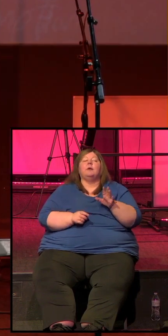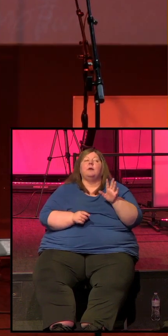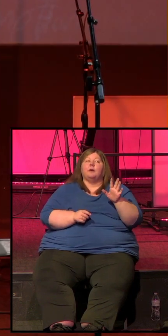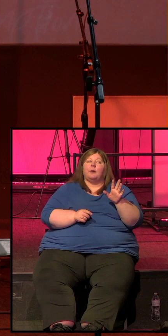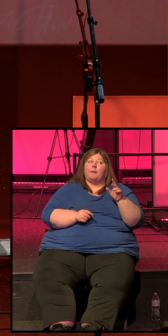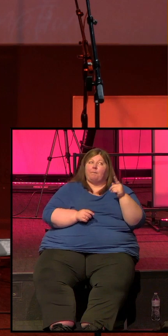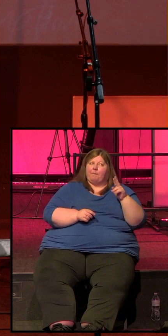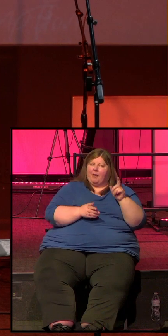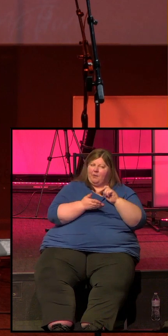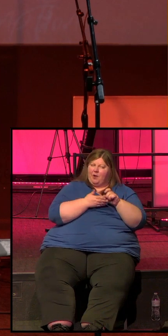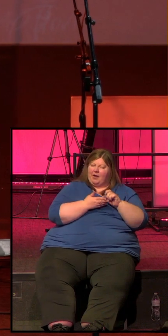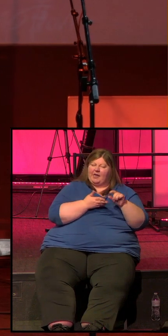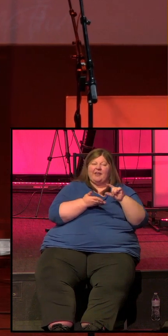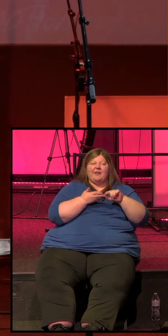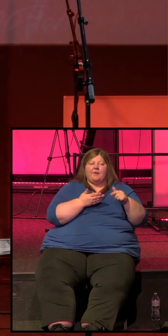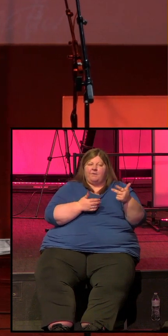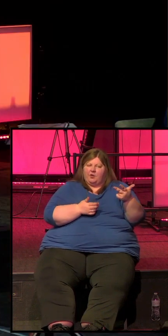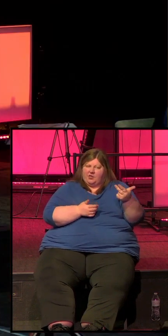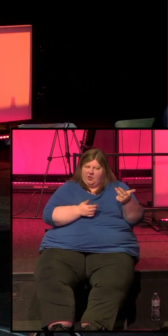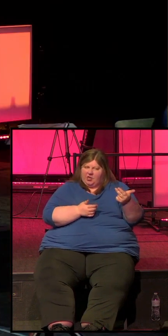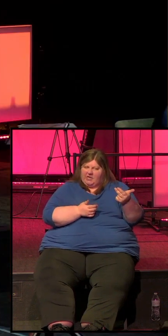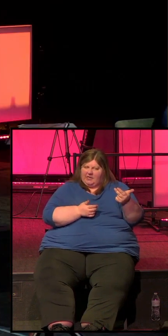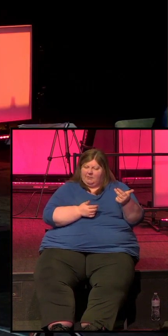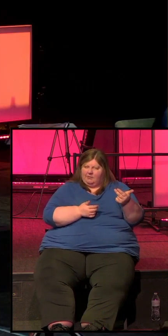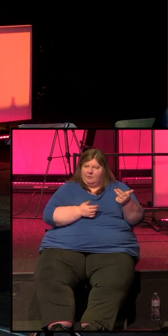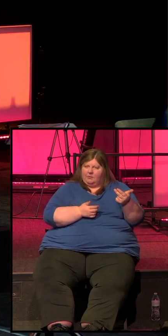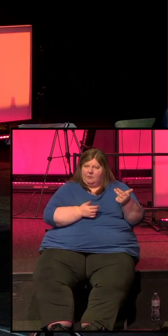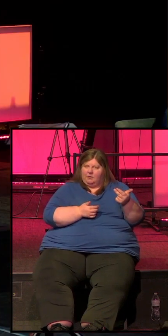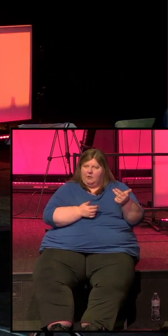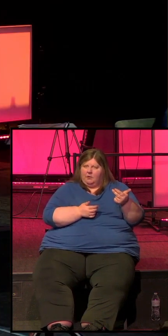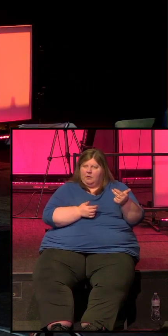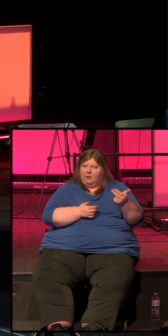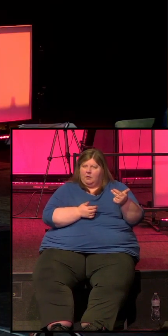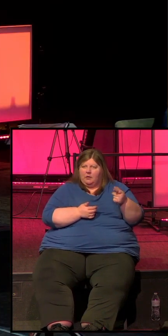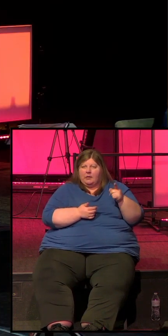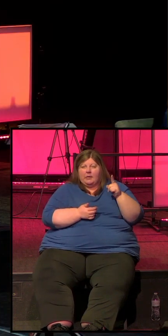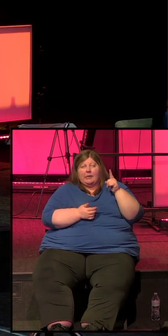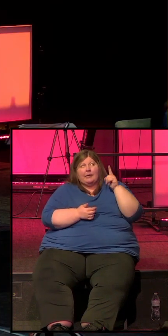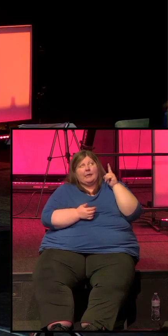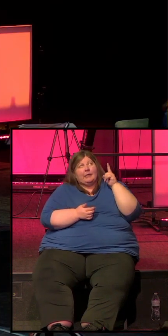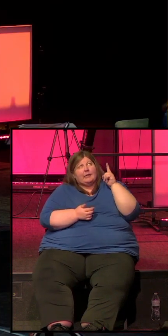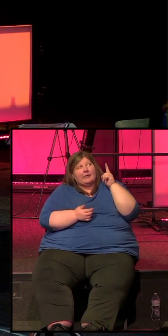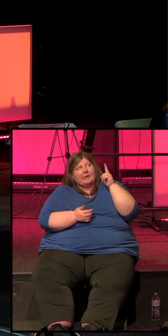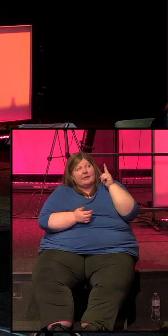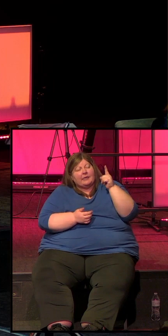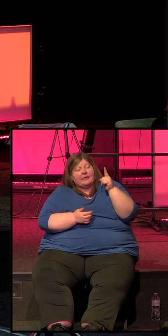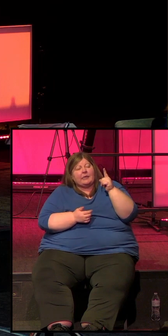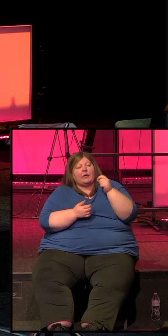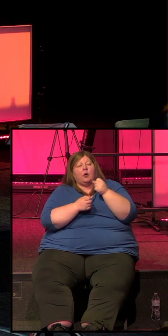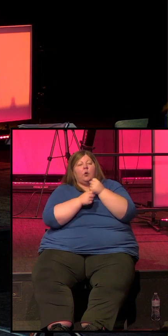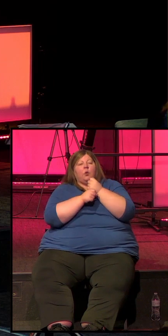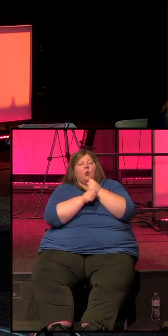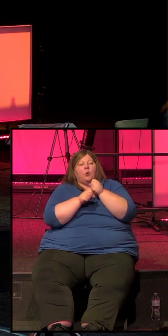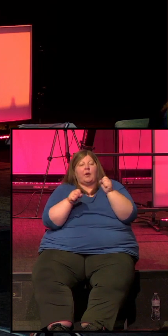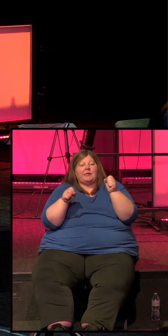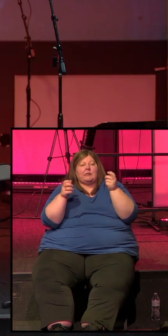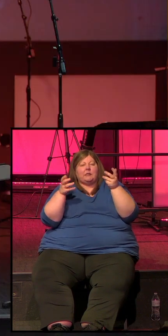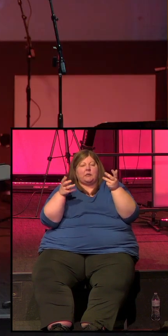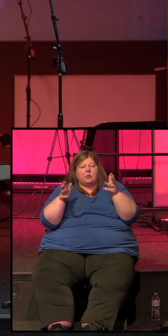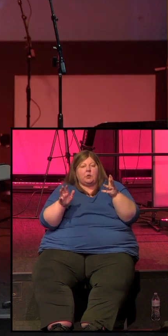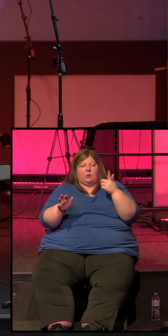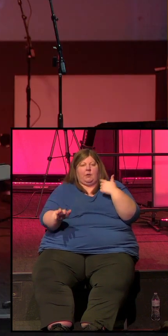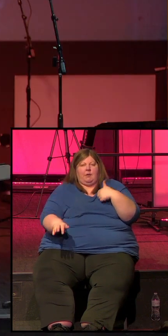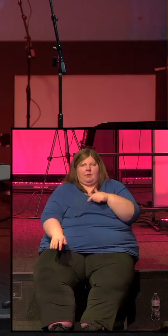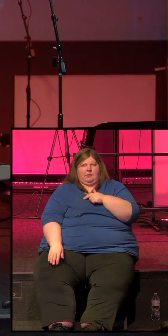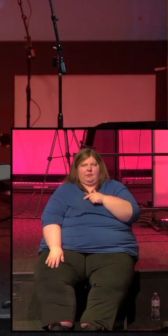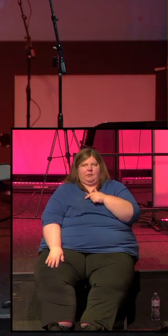1, verse 13. Here's the big statement he says, for he has rescued us. If you have your Bible